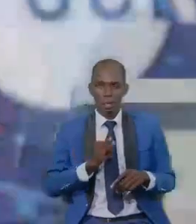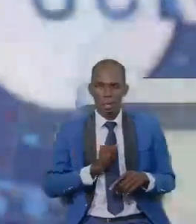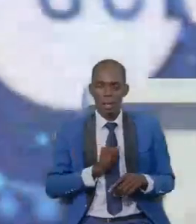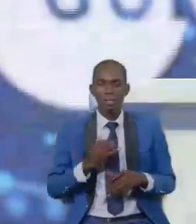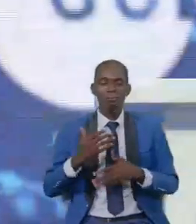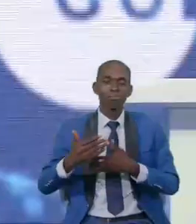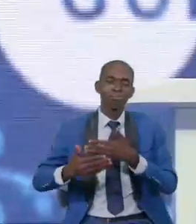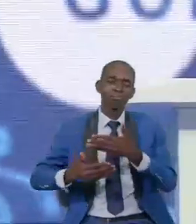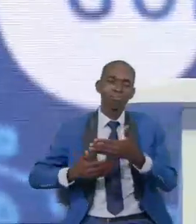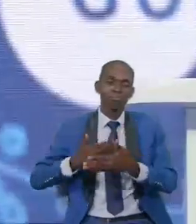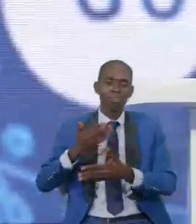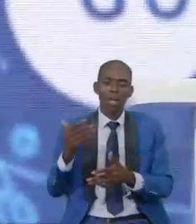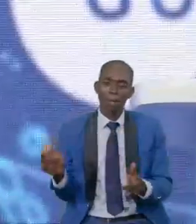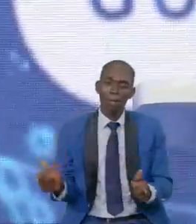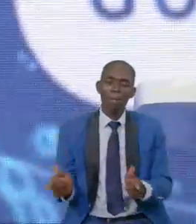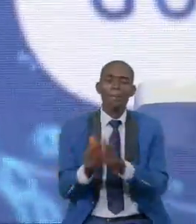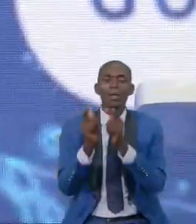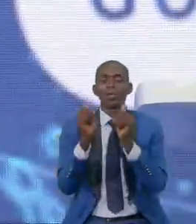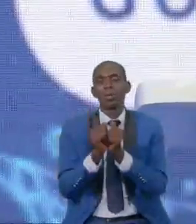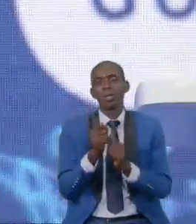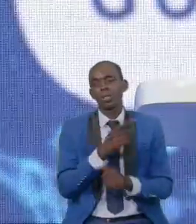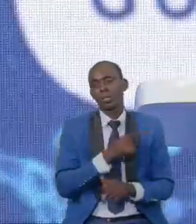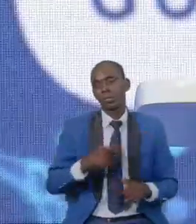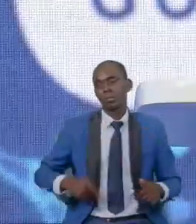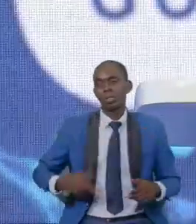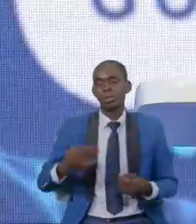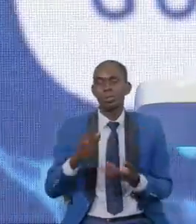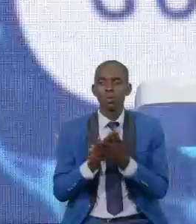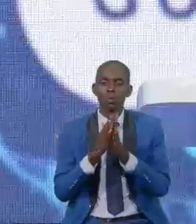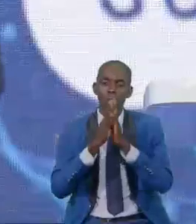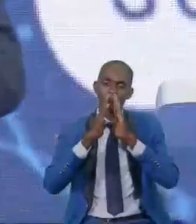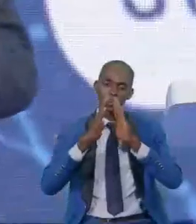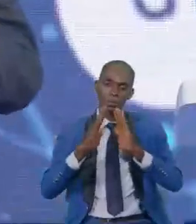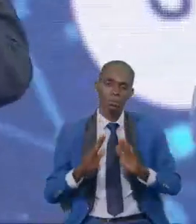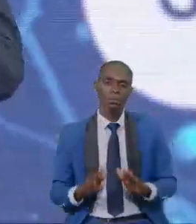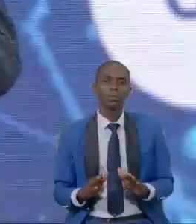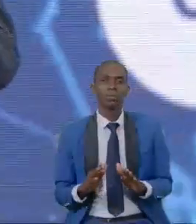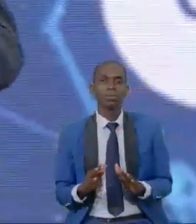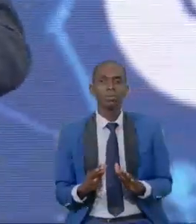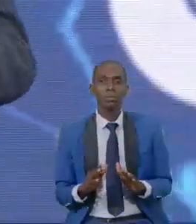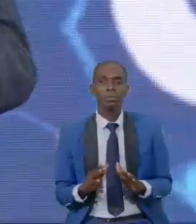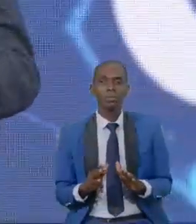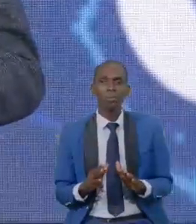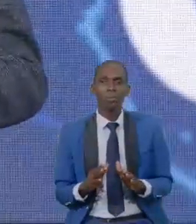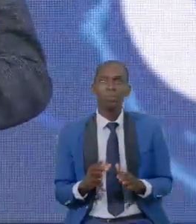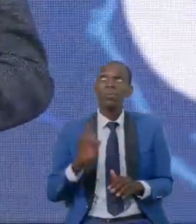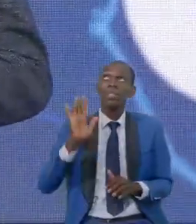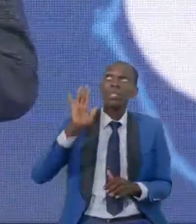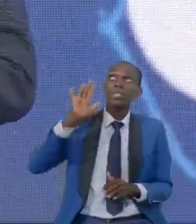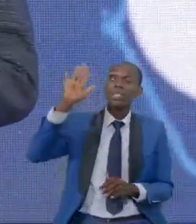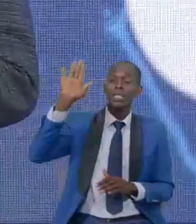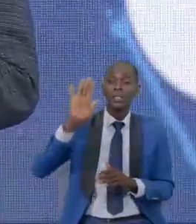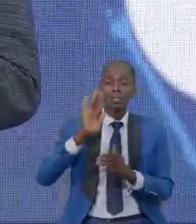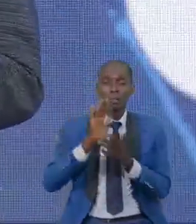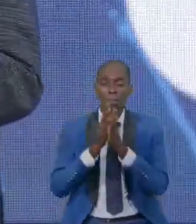prince. The prince of peace. His peace came to my heart.